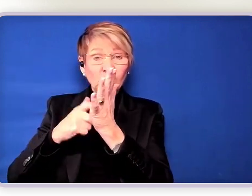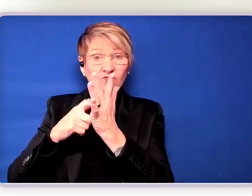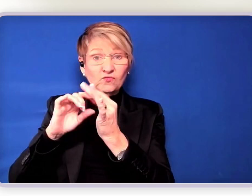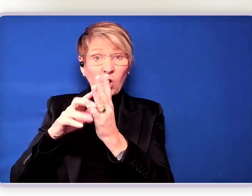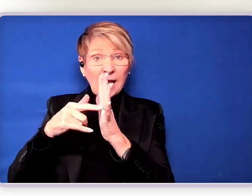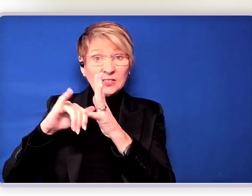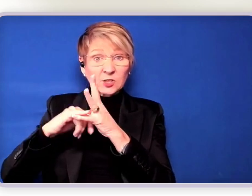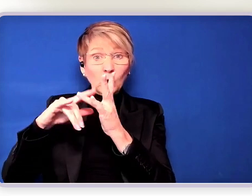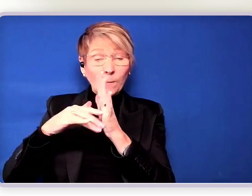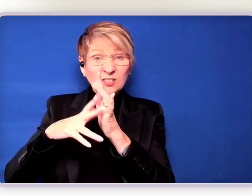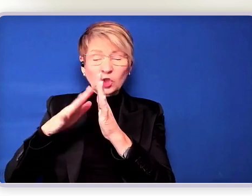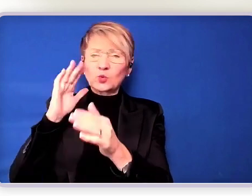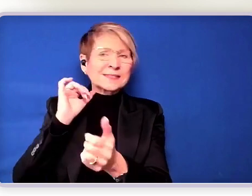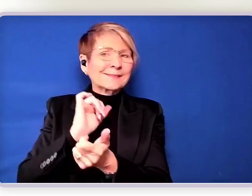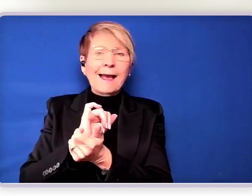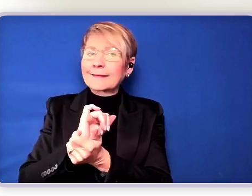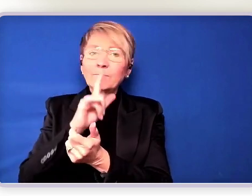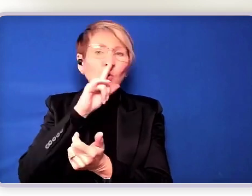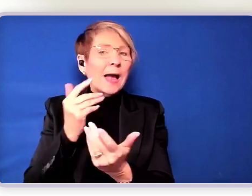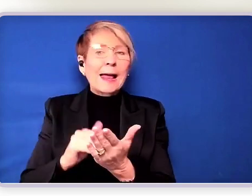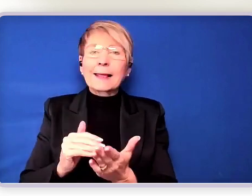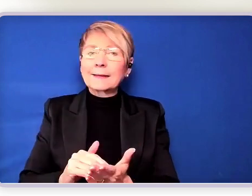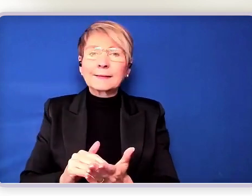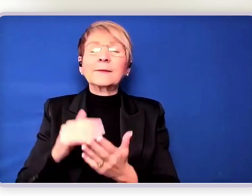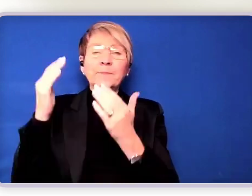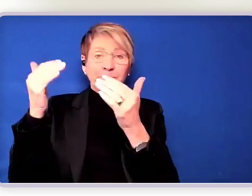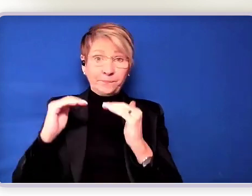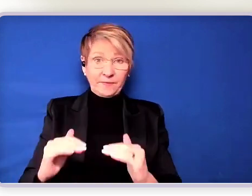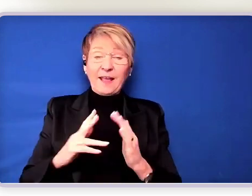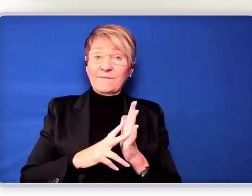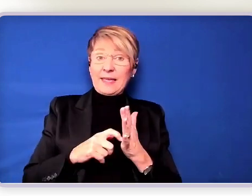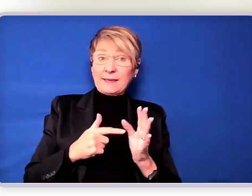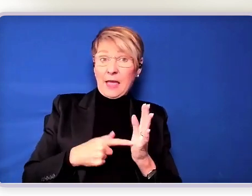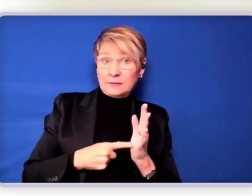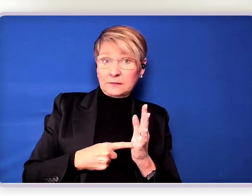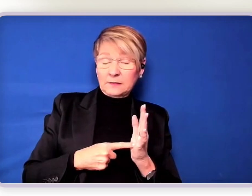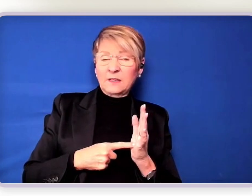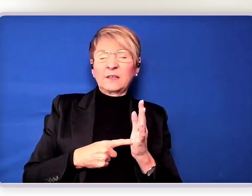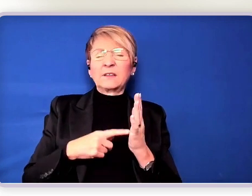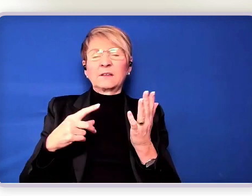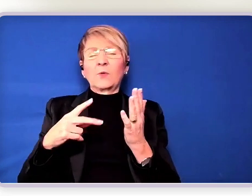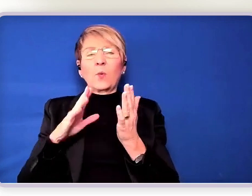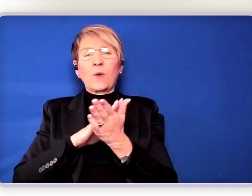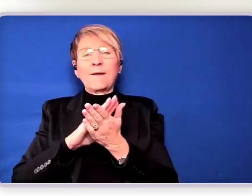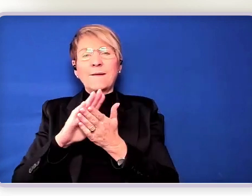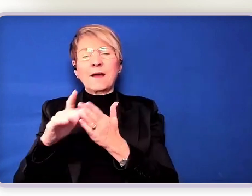VCAT and the Victorian Equal Opportunity and Human Rights Commission,